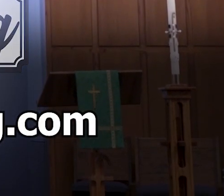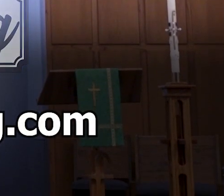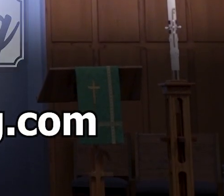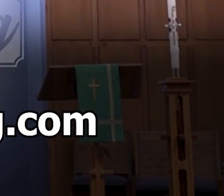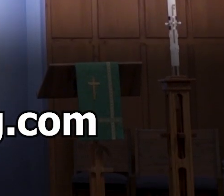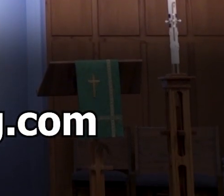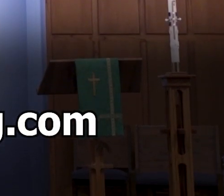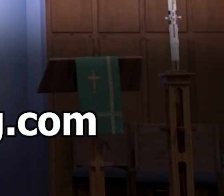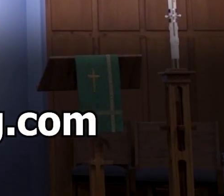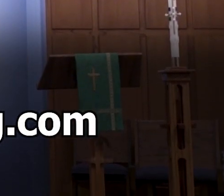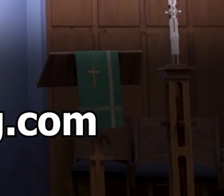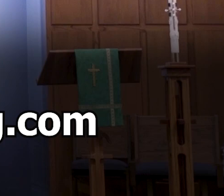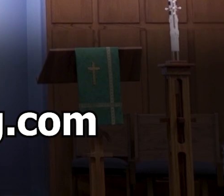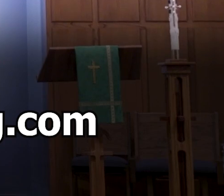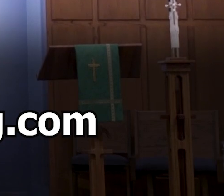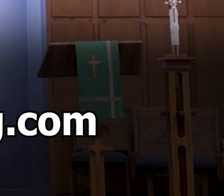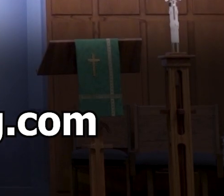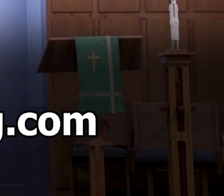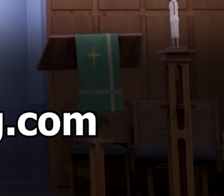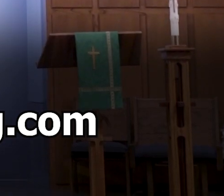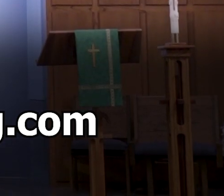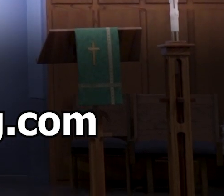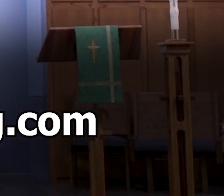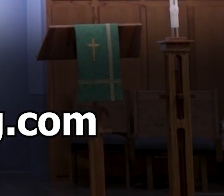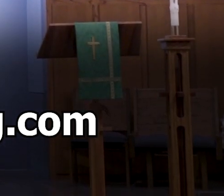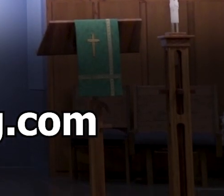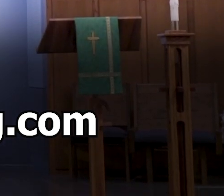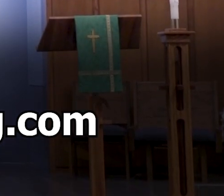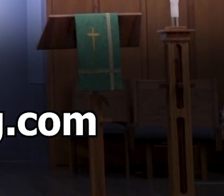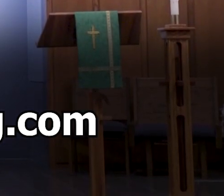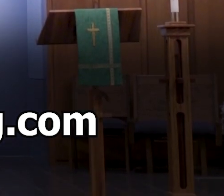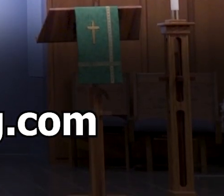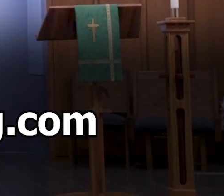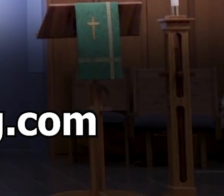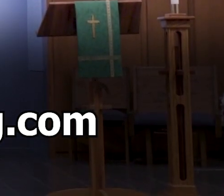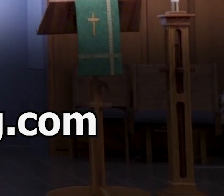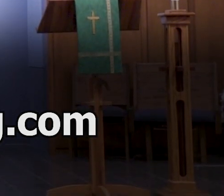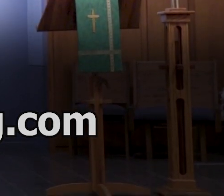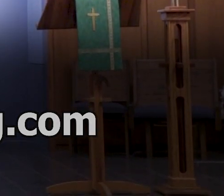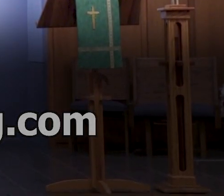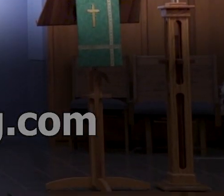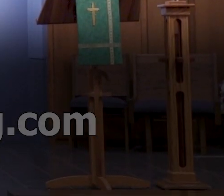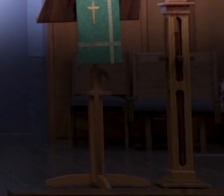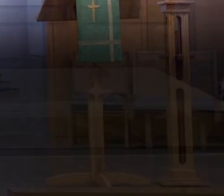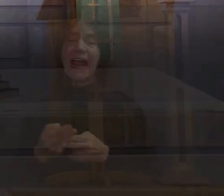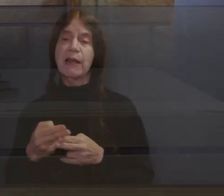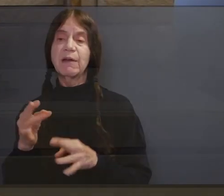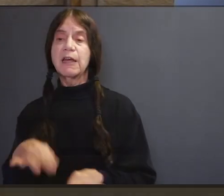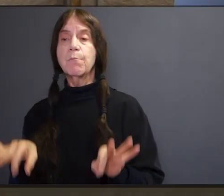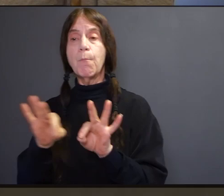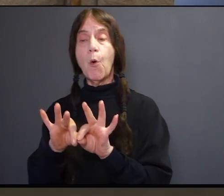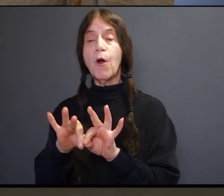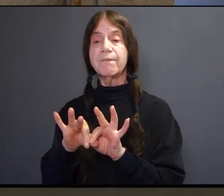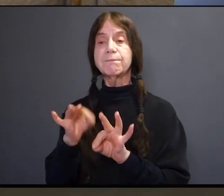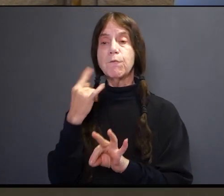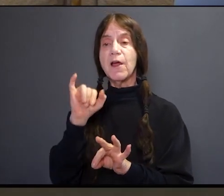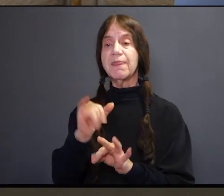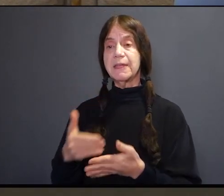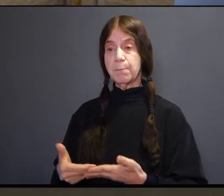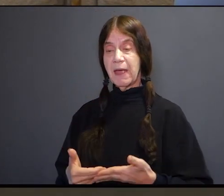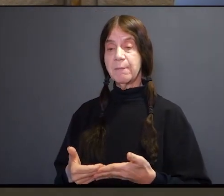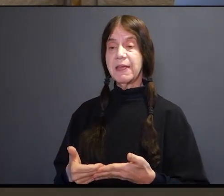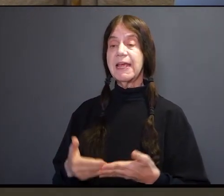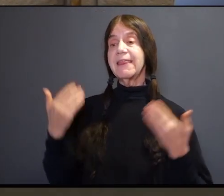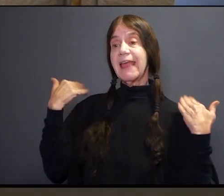and congregations of the Lutheran Church Missouri Synod from your surrounding area. On today's program, they were given the